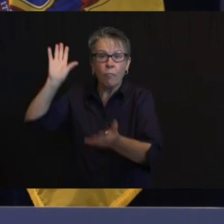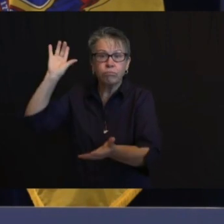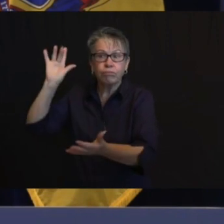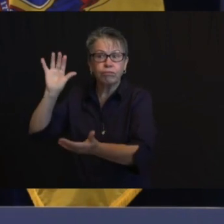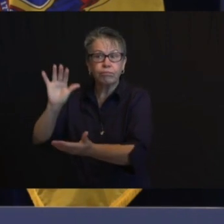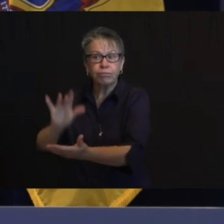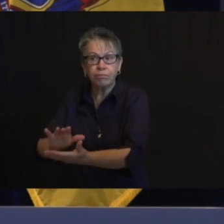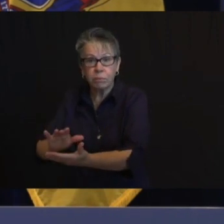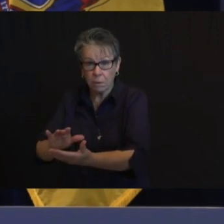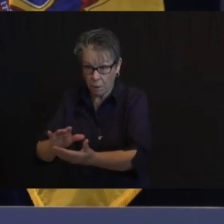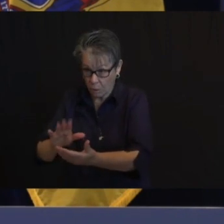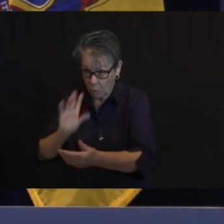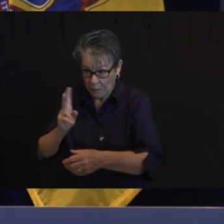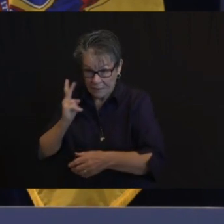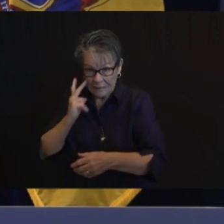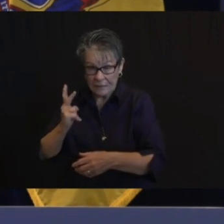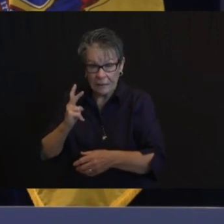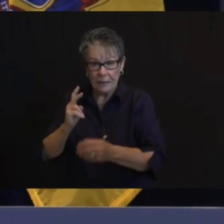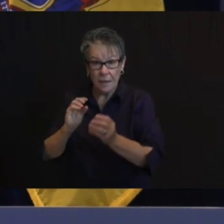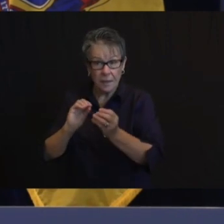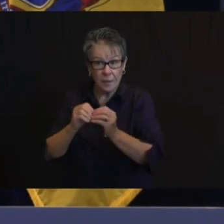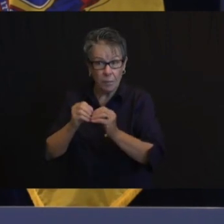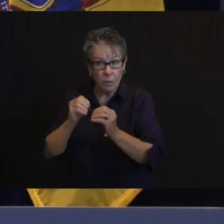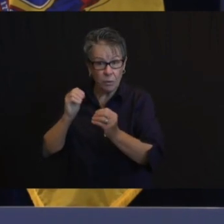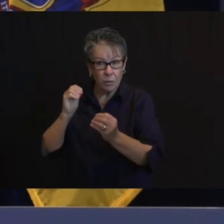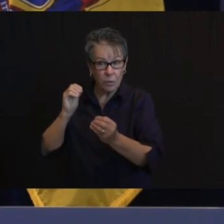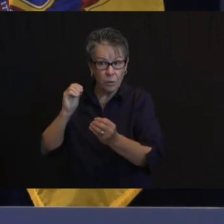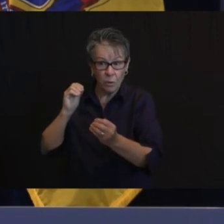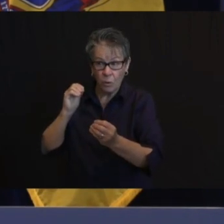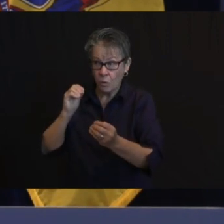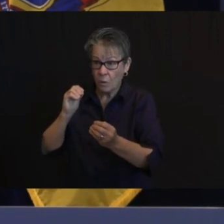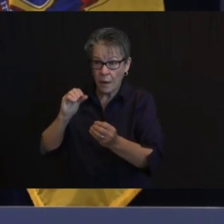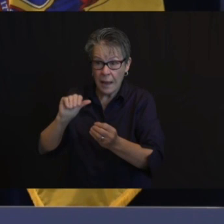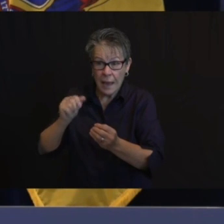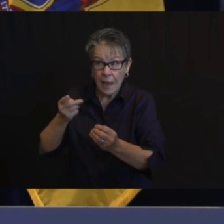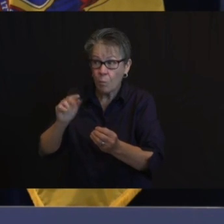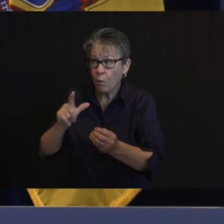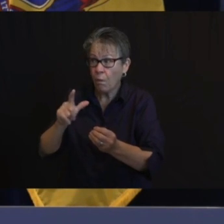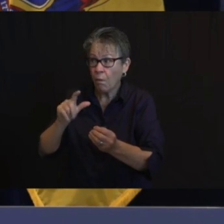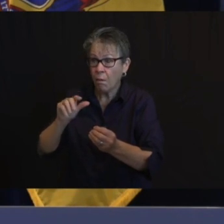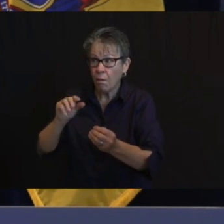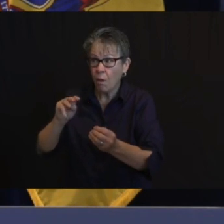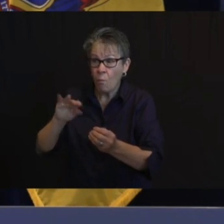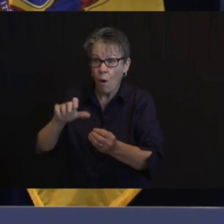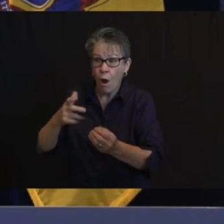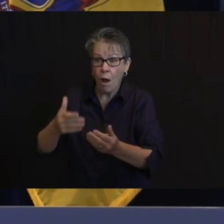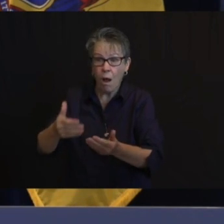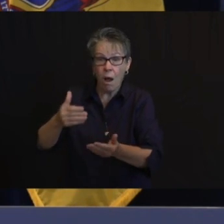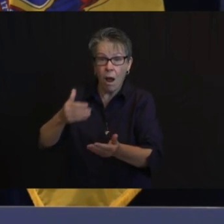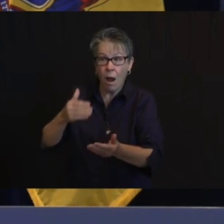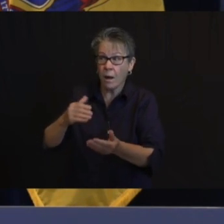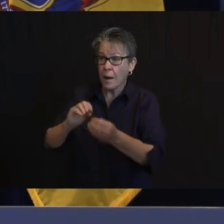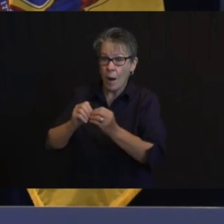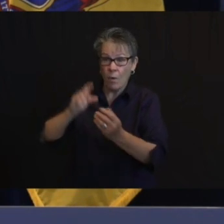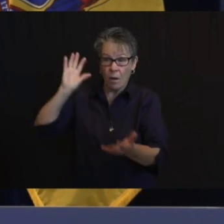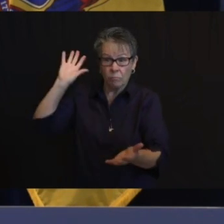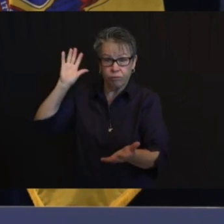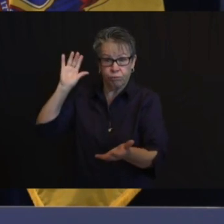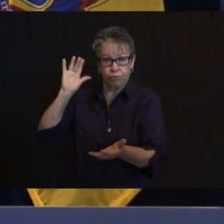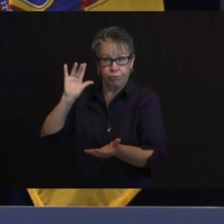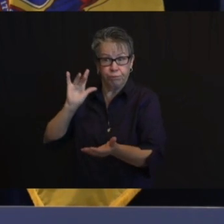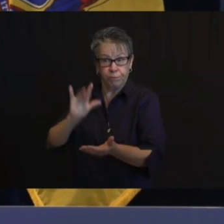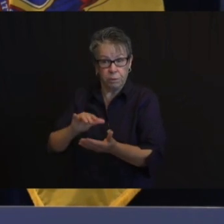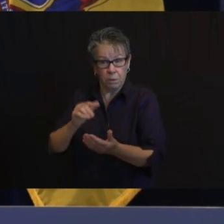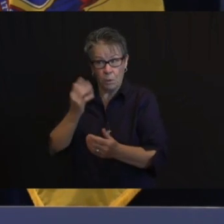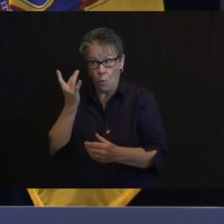now. Could this be bumped up or back, I guess, to February if the vaccines are as effective